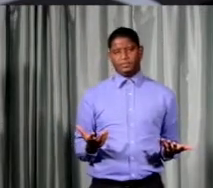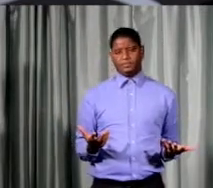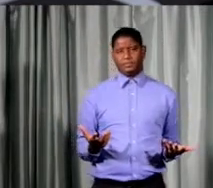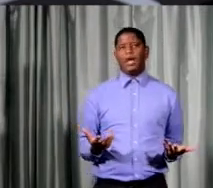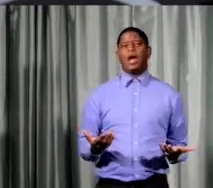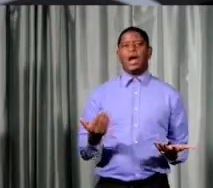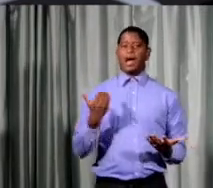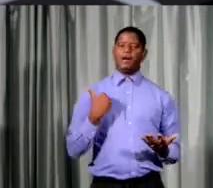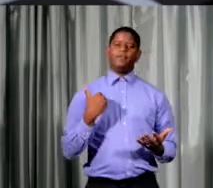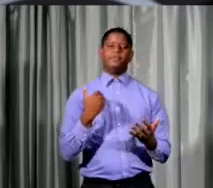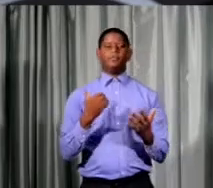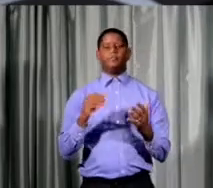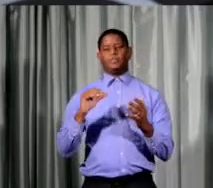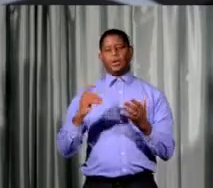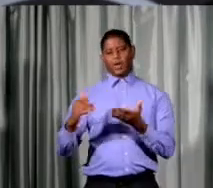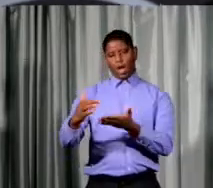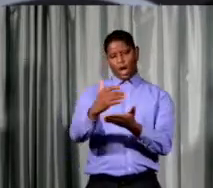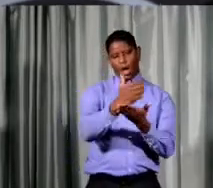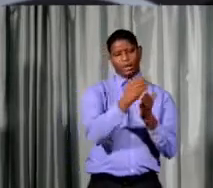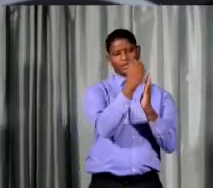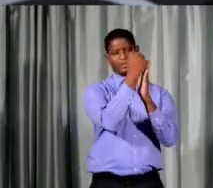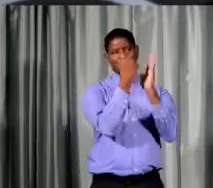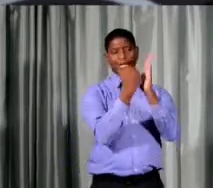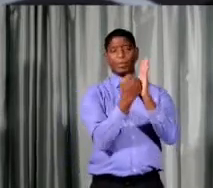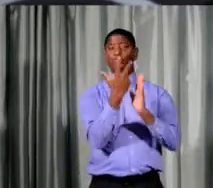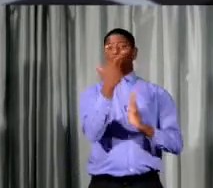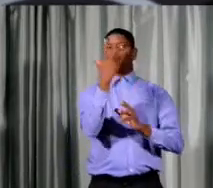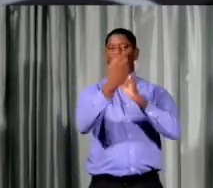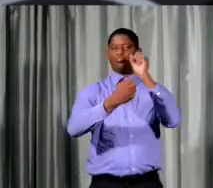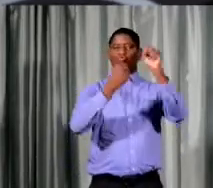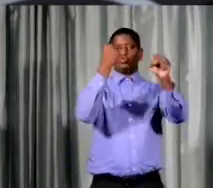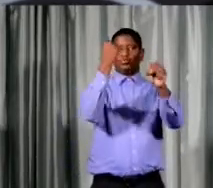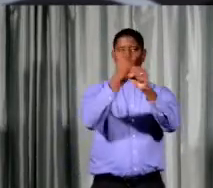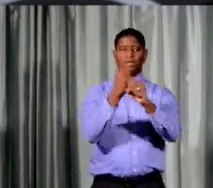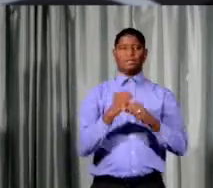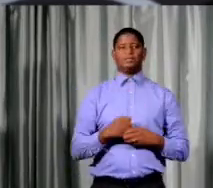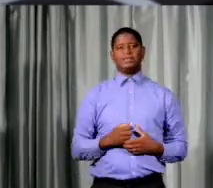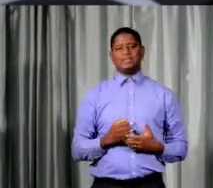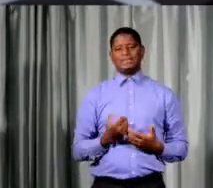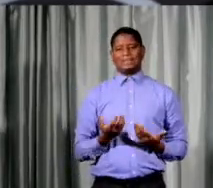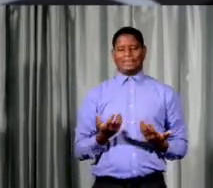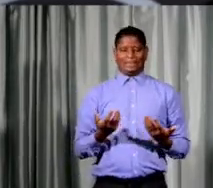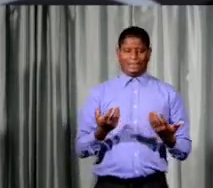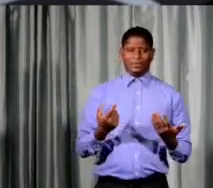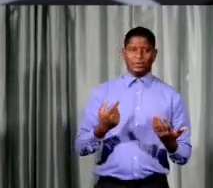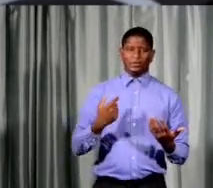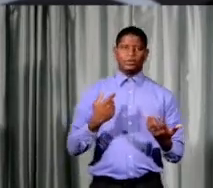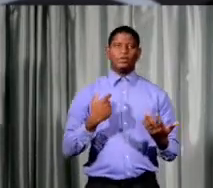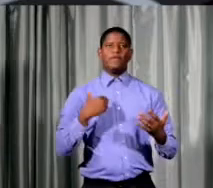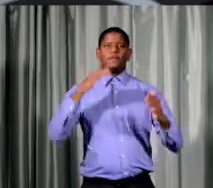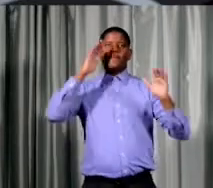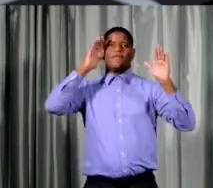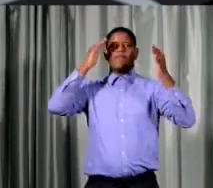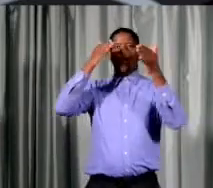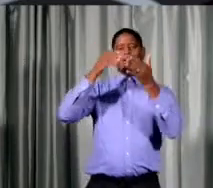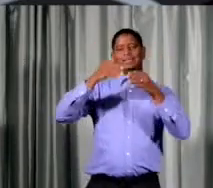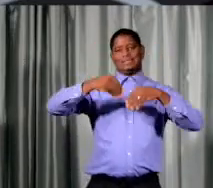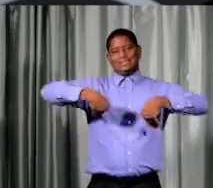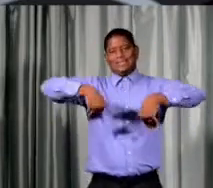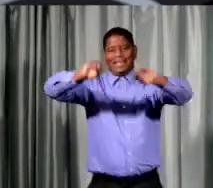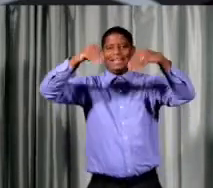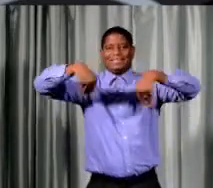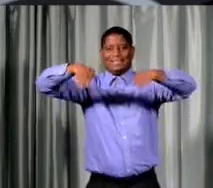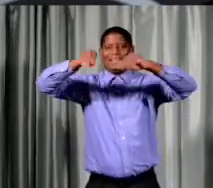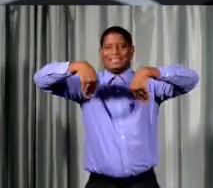3 years of income statements. You cannot help yourself. Natural greed takes over, so you focus on the